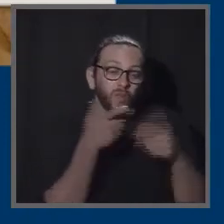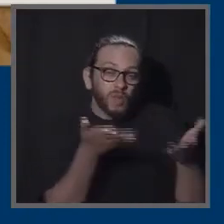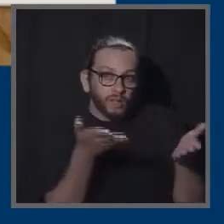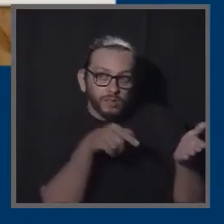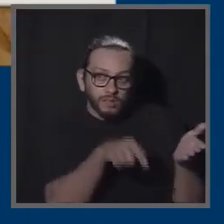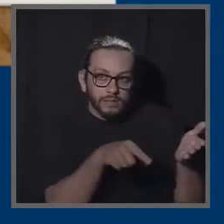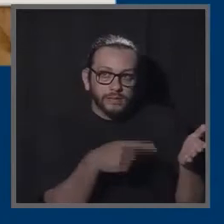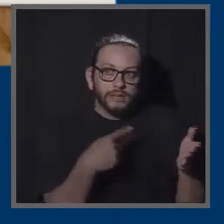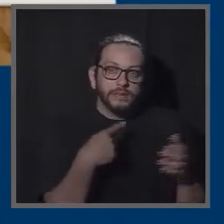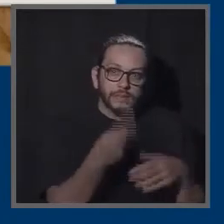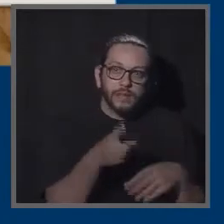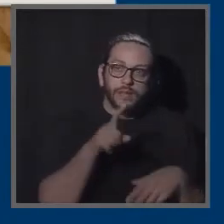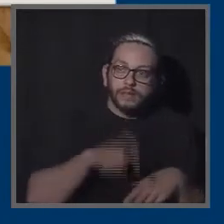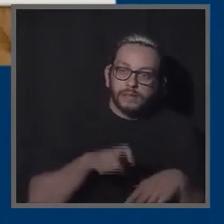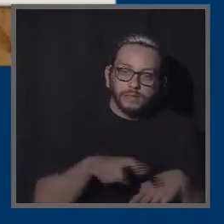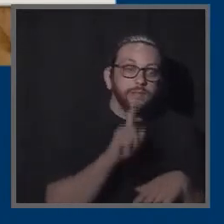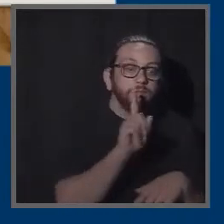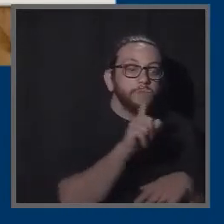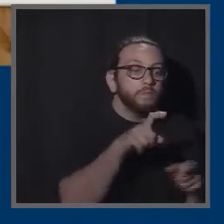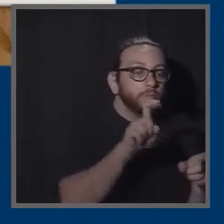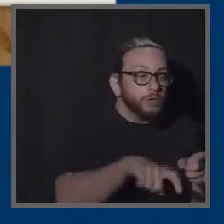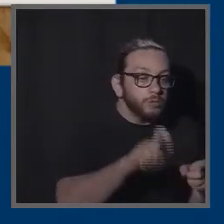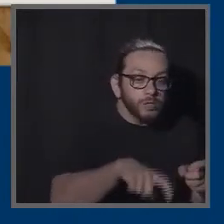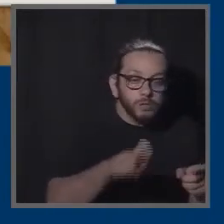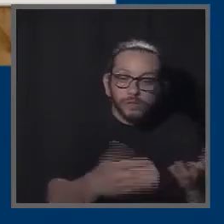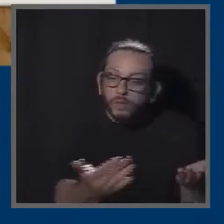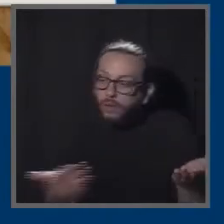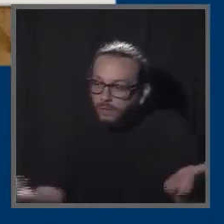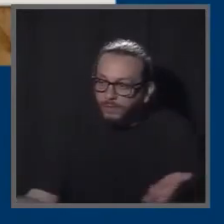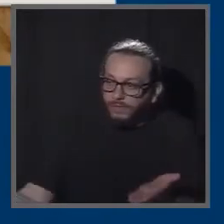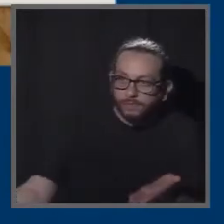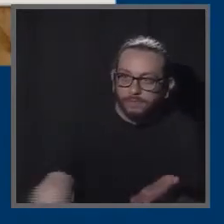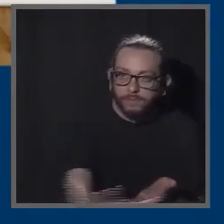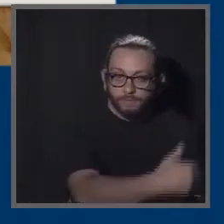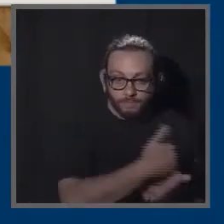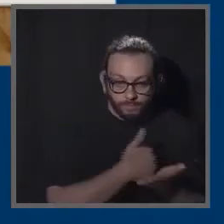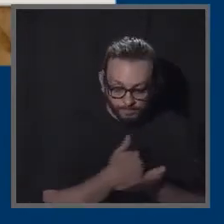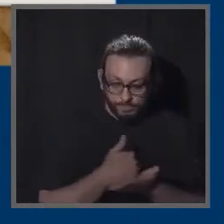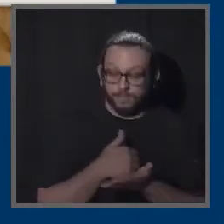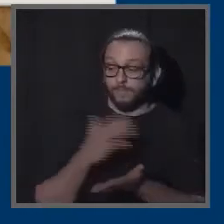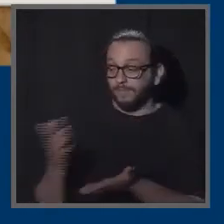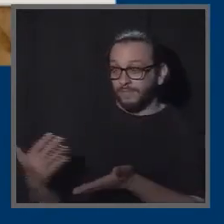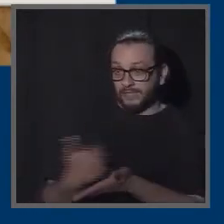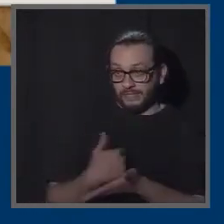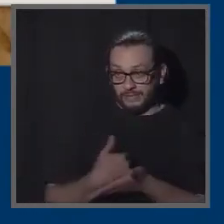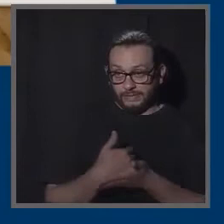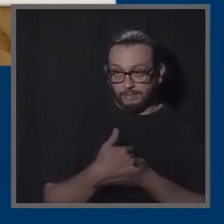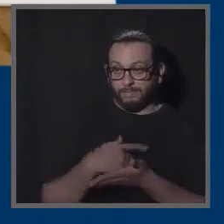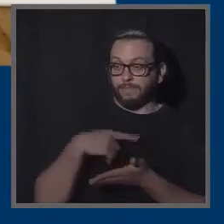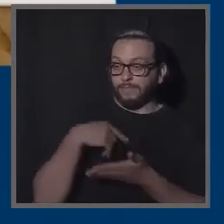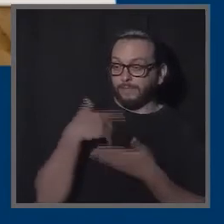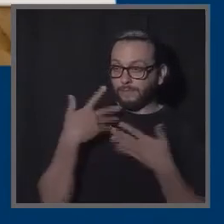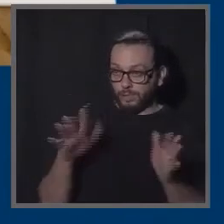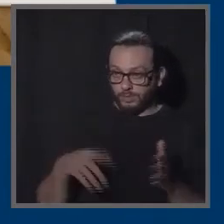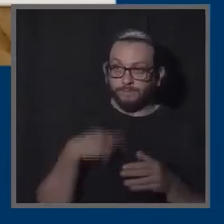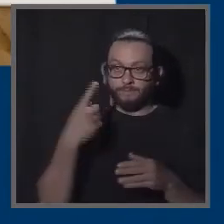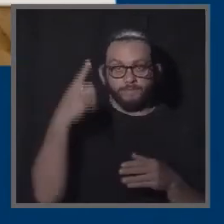responsibility for meeting those needs and doing so with skill. So some of you will be familiar with